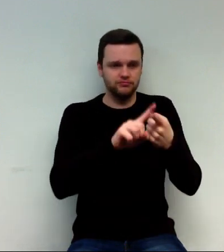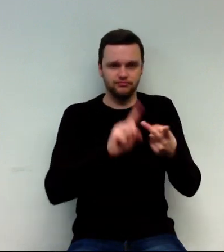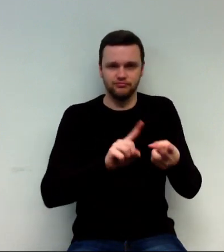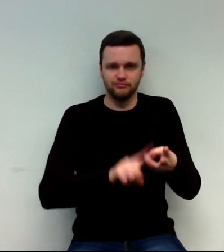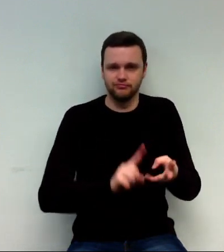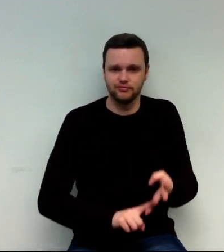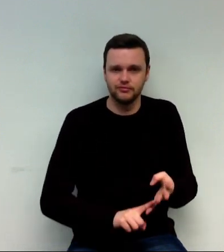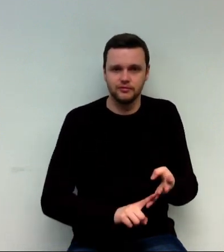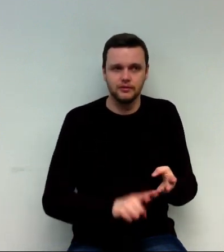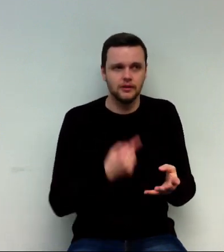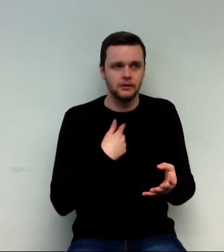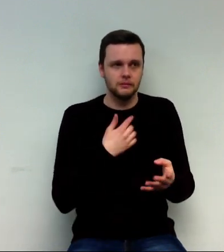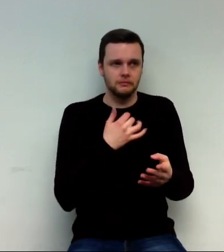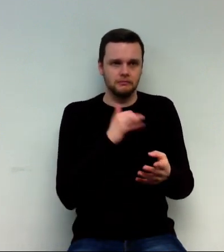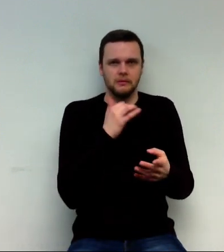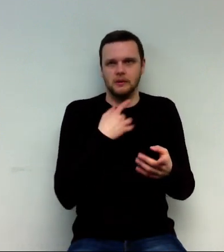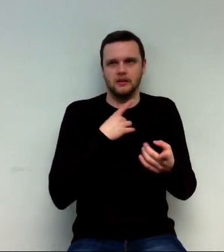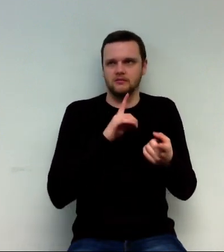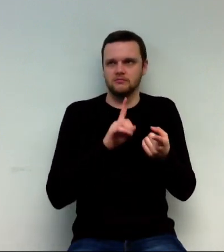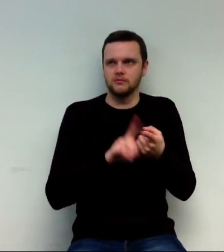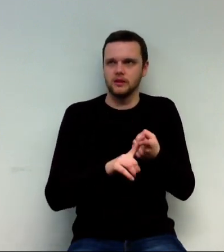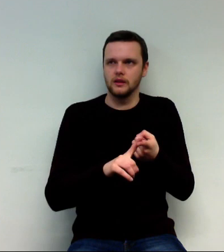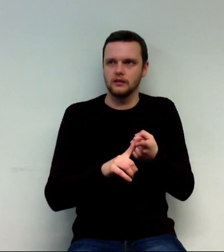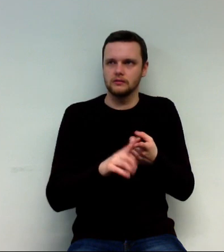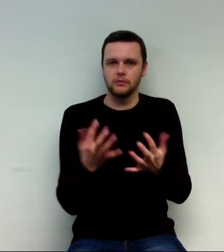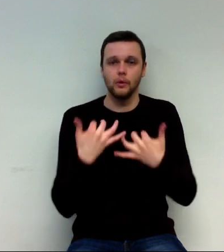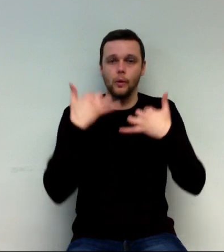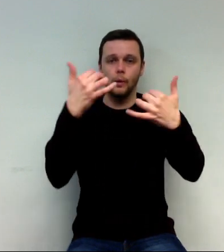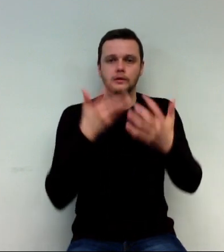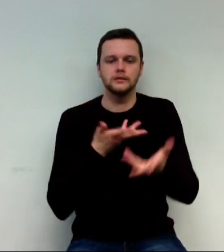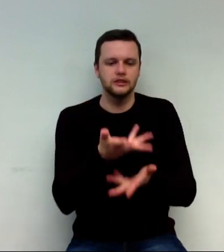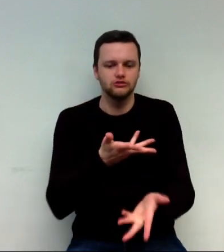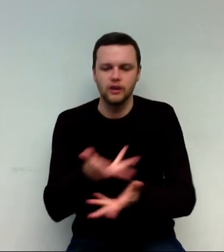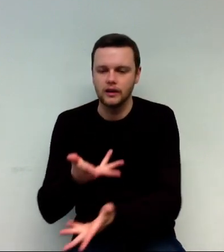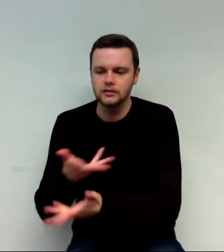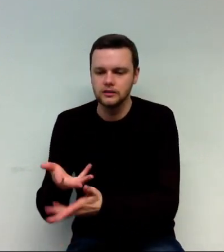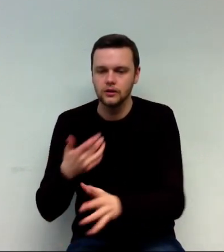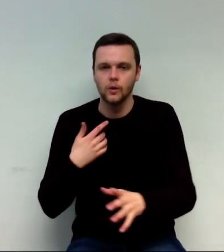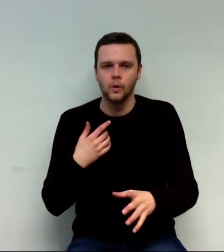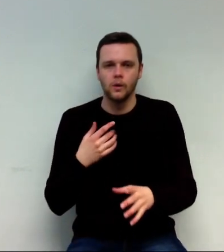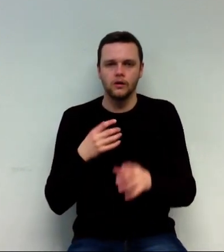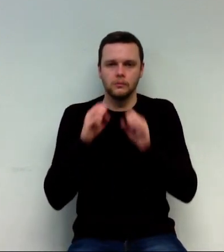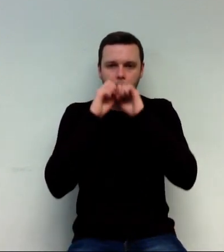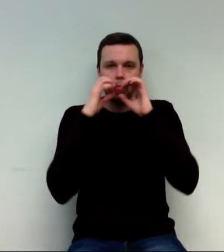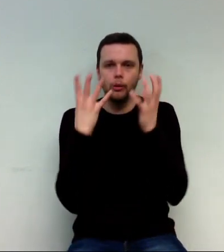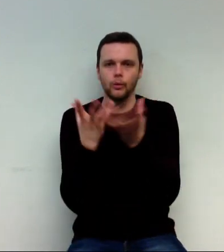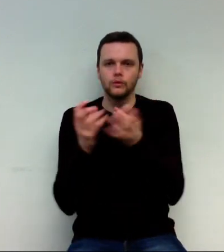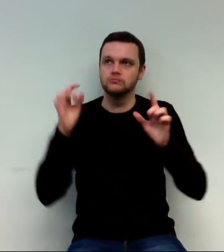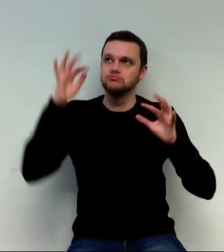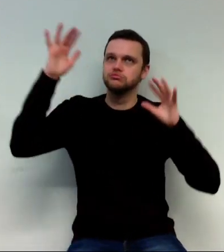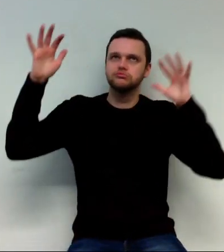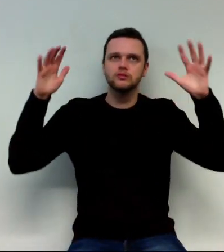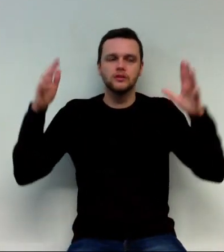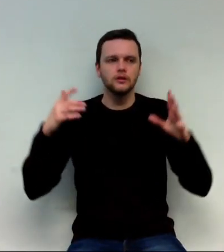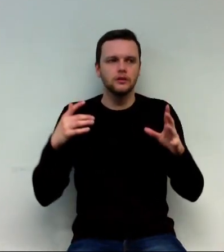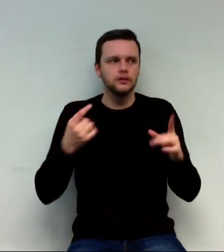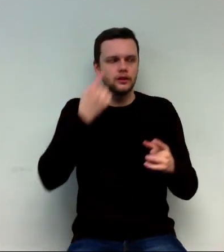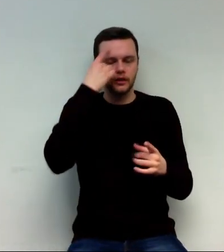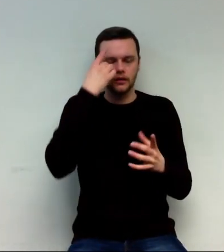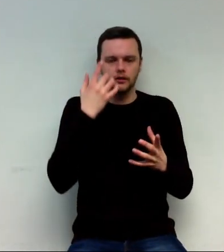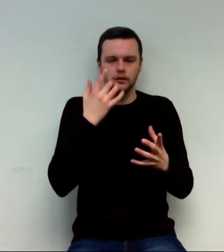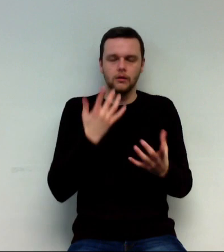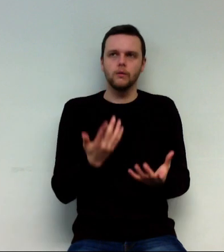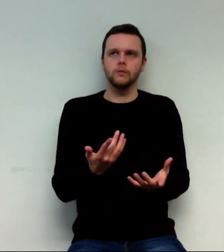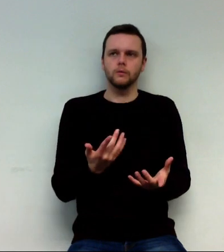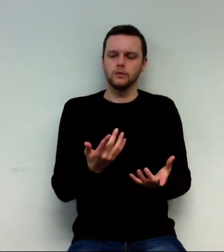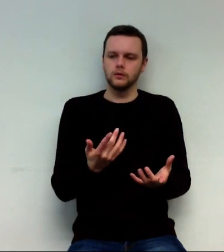things, which can have everything from like audience interaction to like the use of balloons. It makes you go, oh, hang on, I need